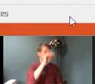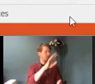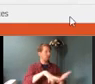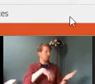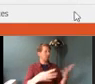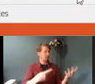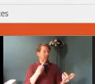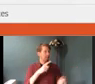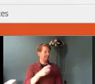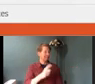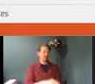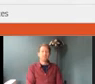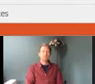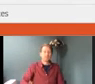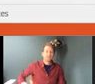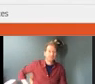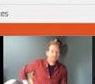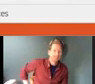as in a classical